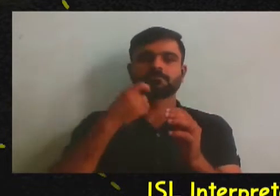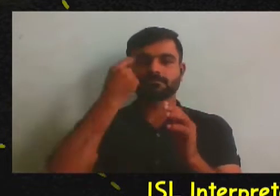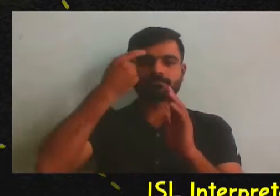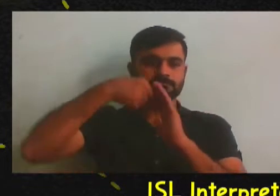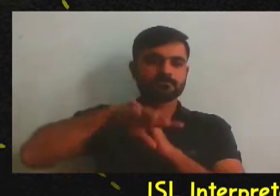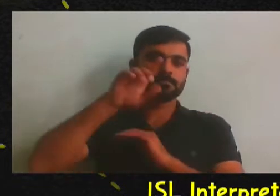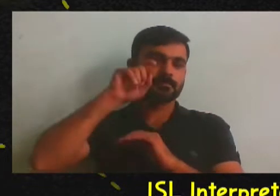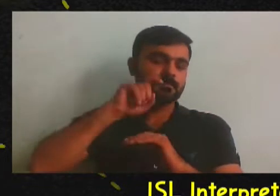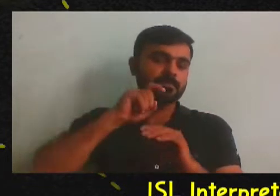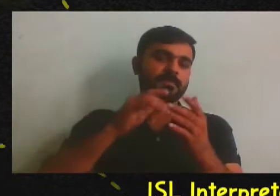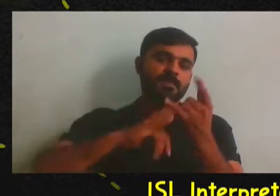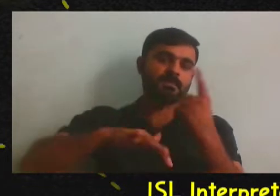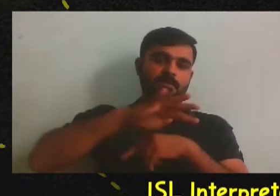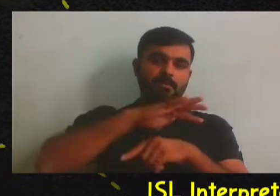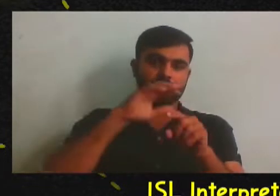sex societies was,